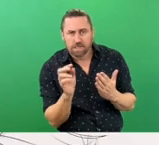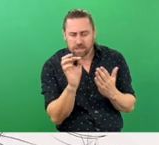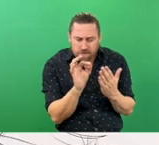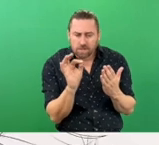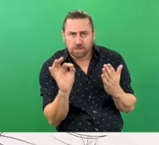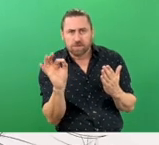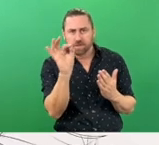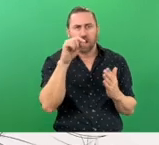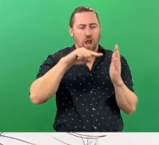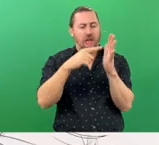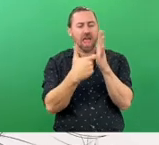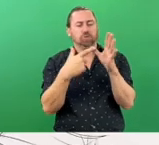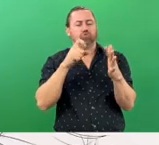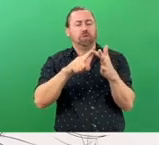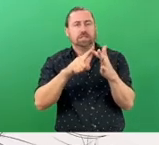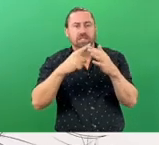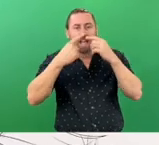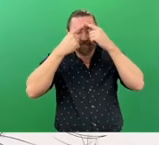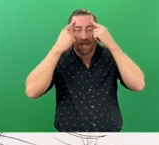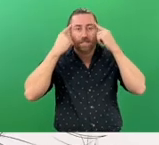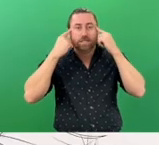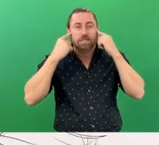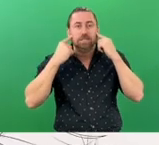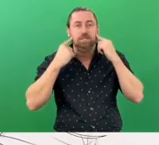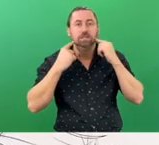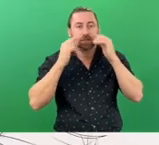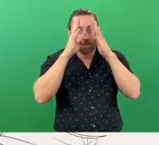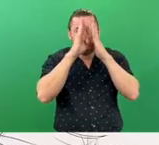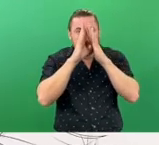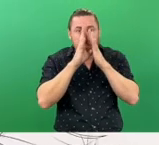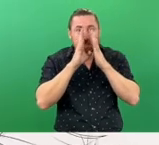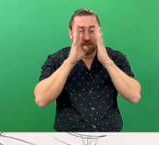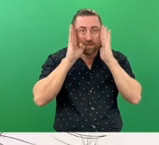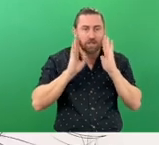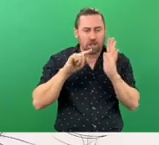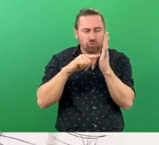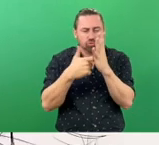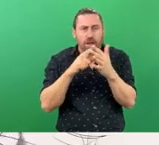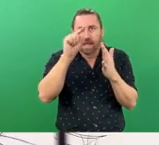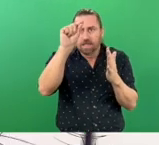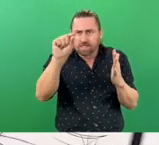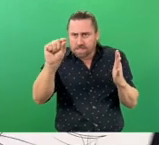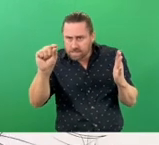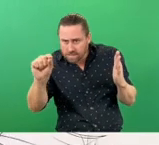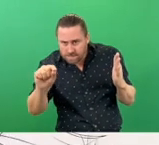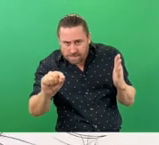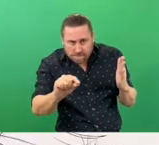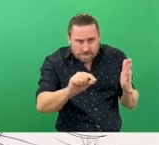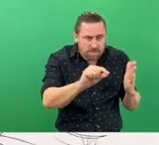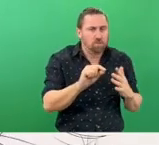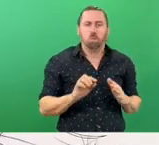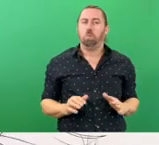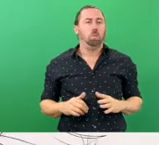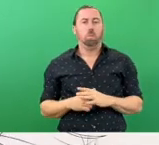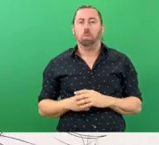very, very carefully trace your contours. Contour is that line that denotes an edge, right? Instead, what I would like you